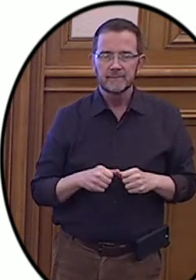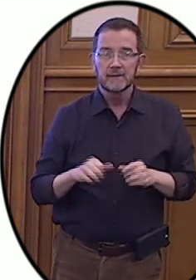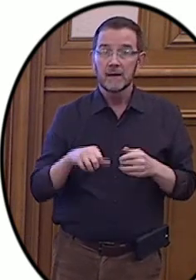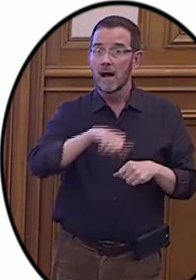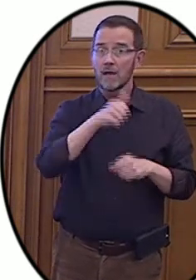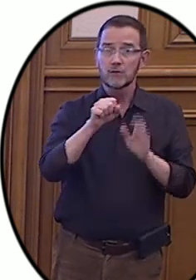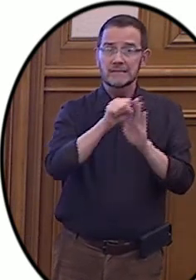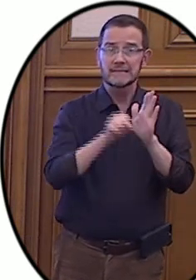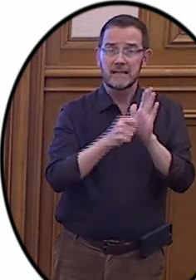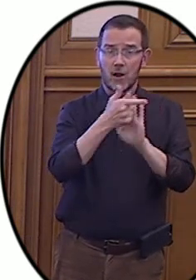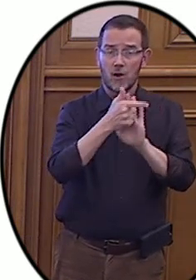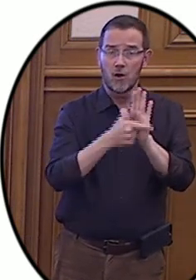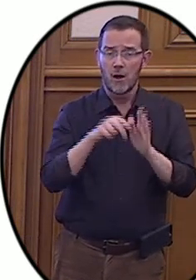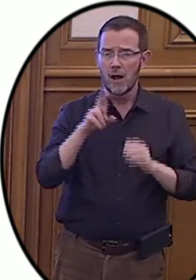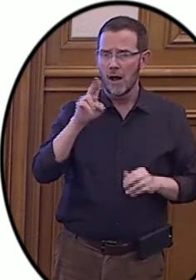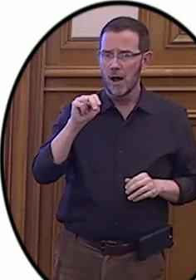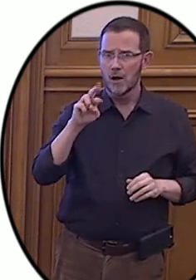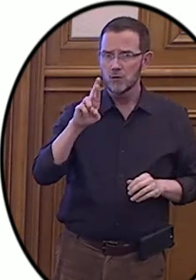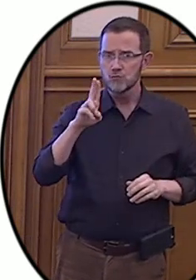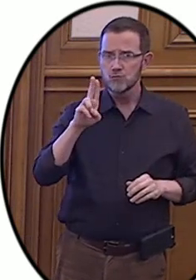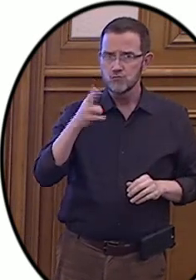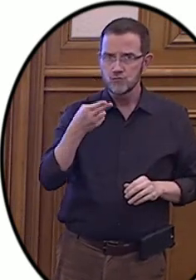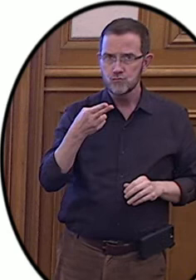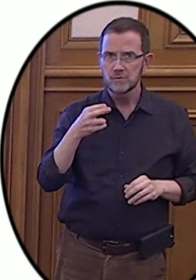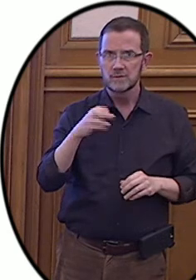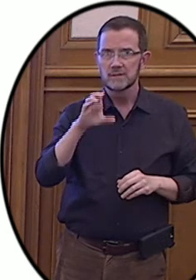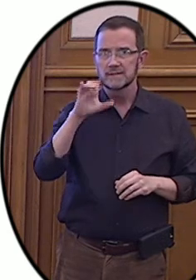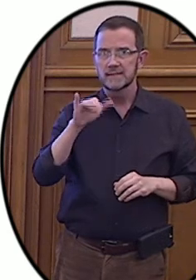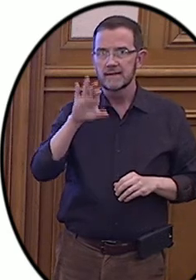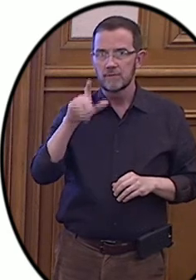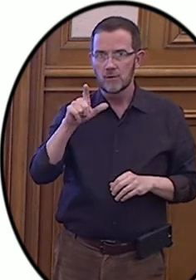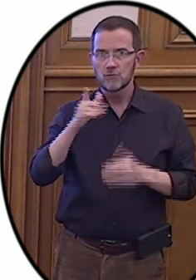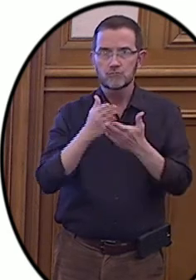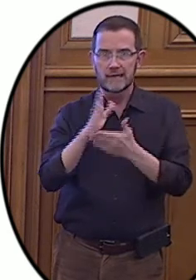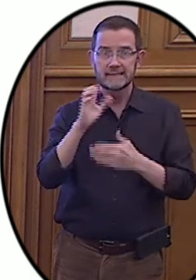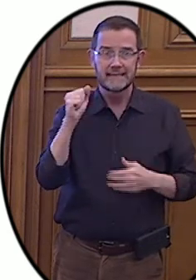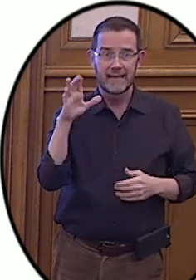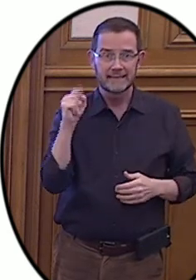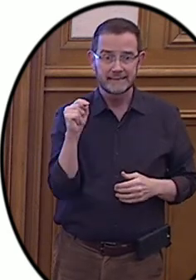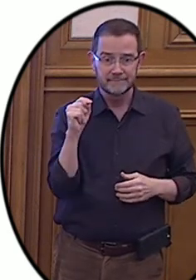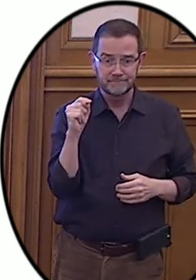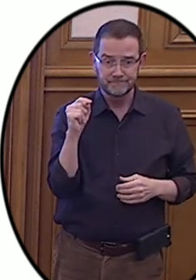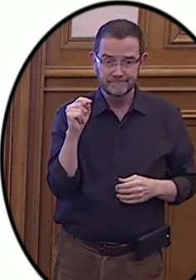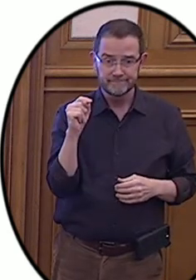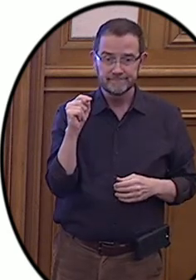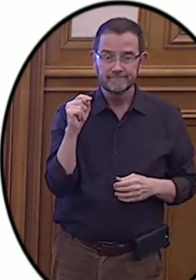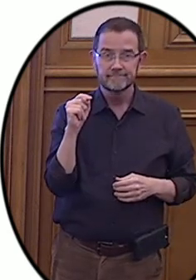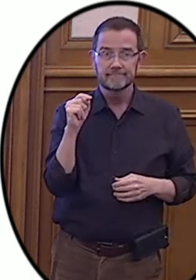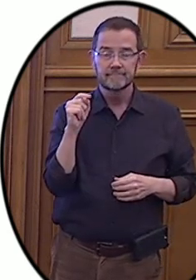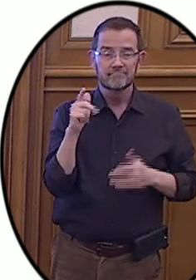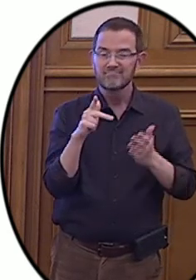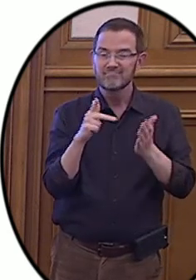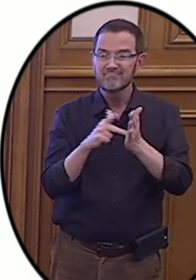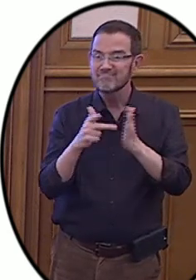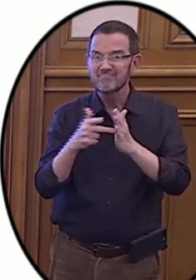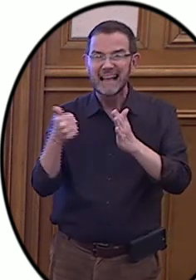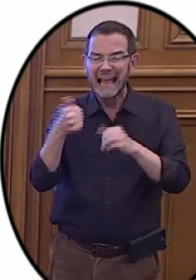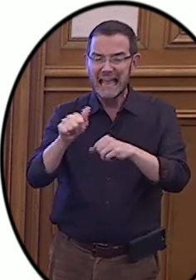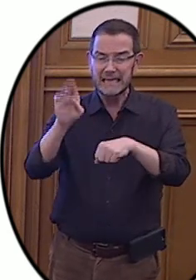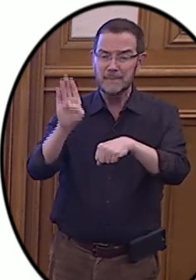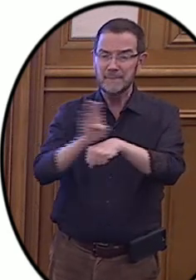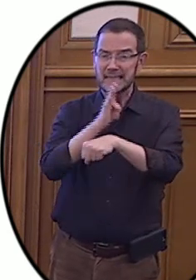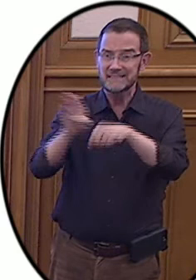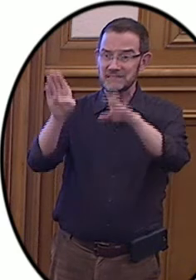called the Unruh Civil Rights Act, and that law prohibits discrimination in all business establishments